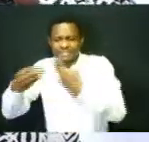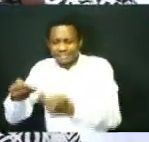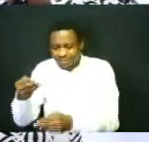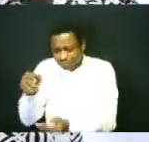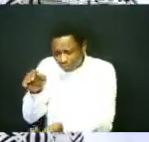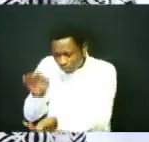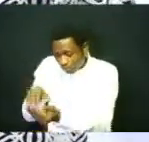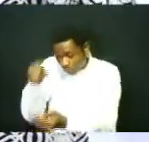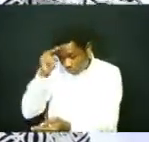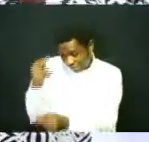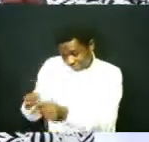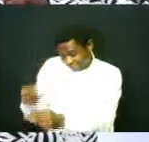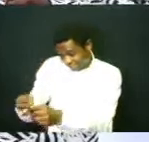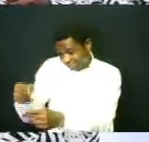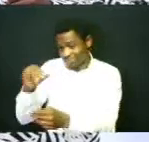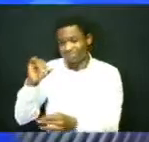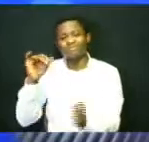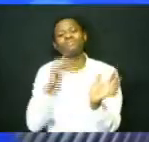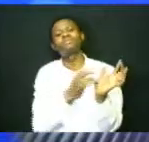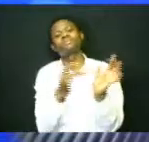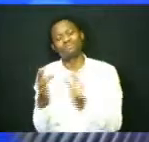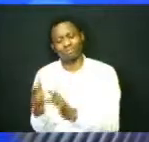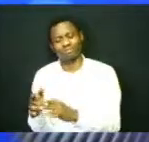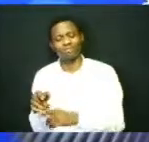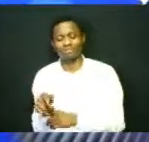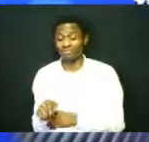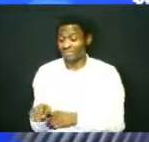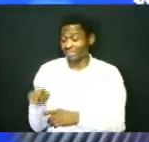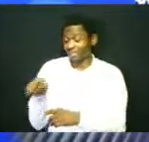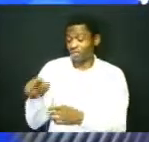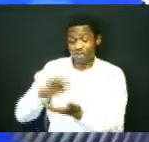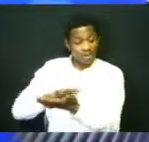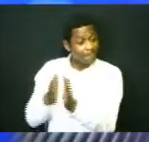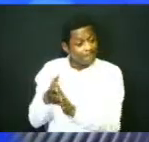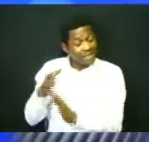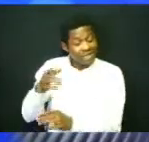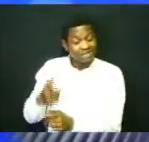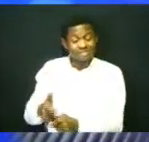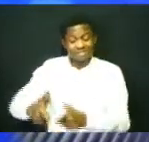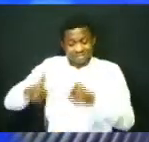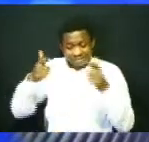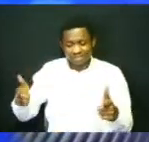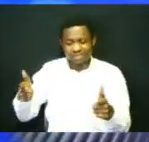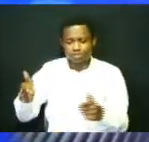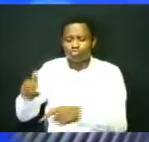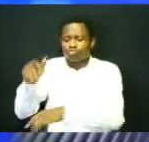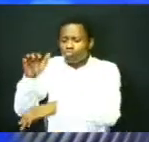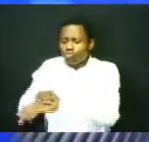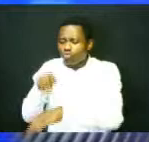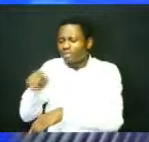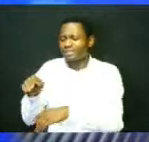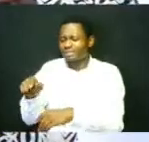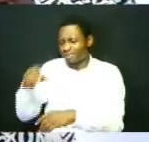will be great and will be called the Son of the Most High.